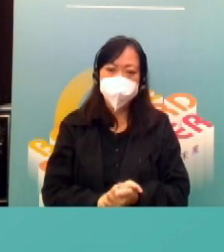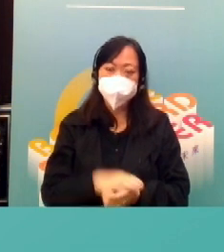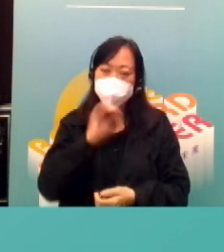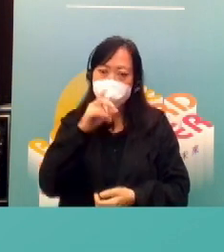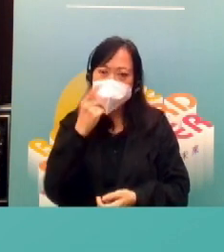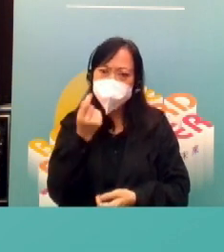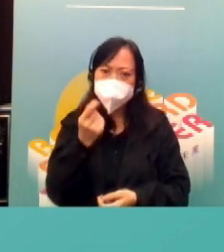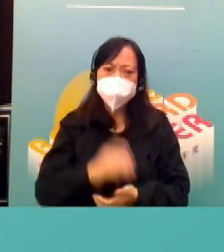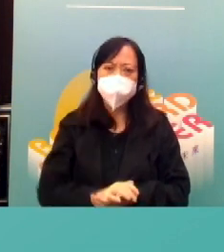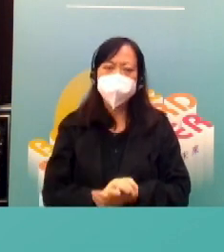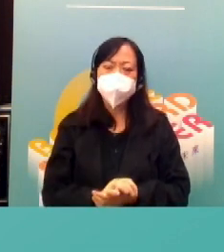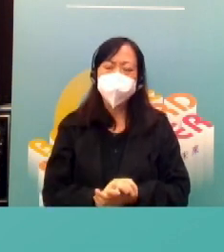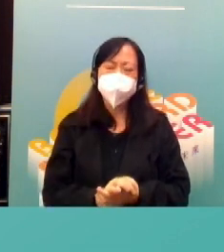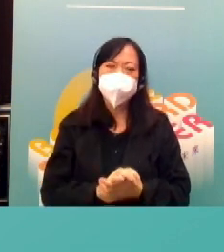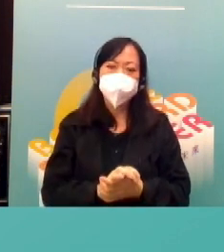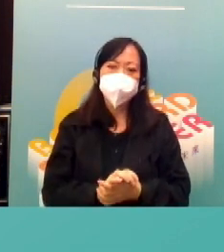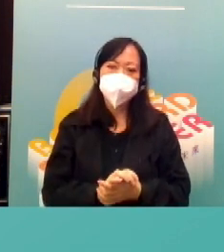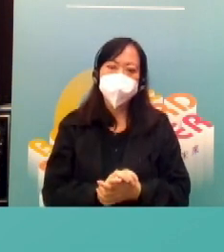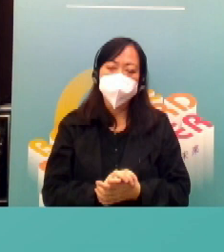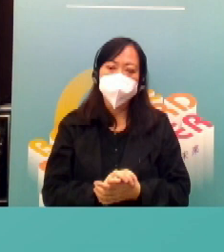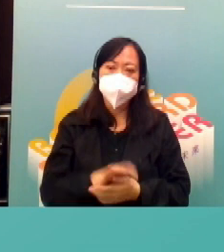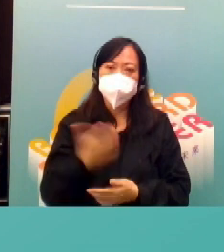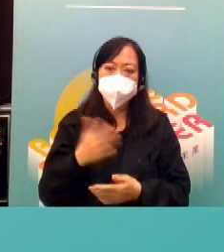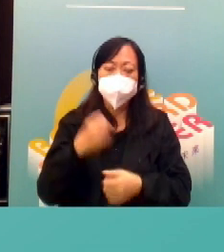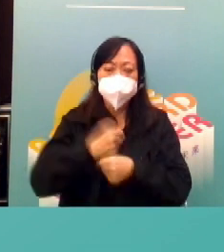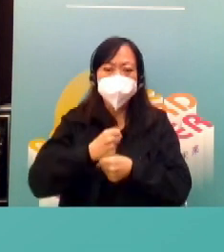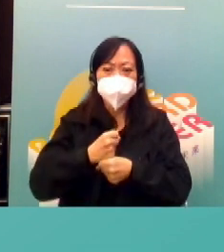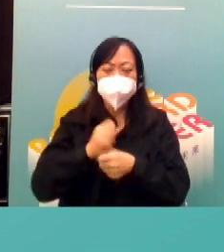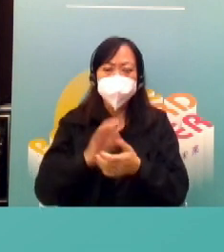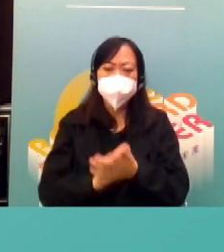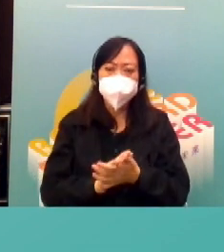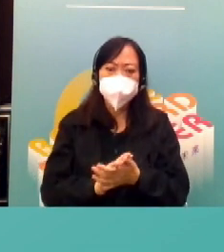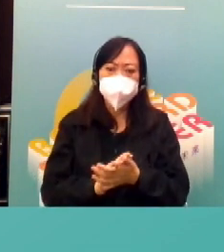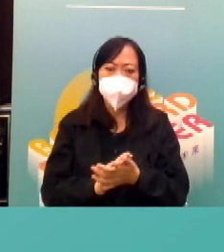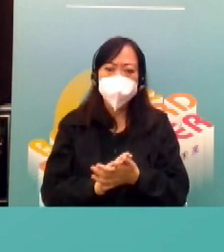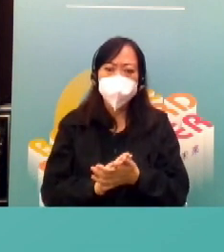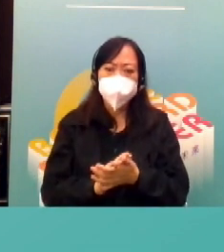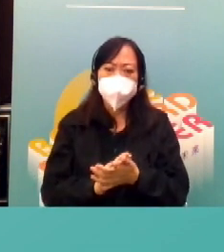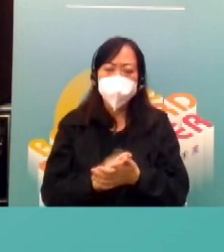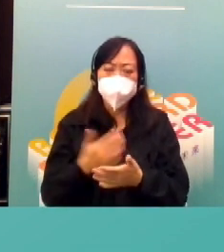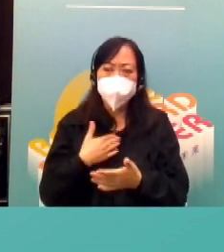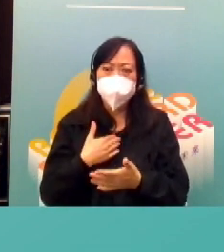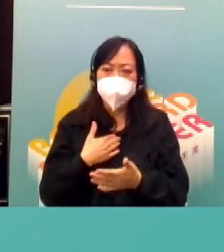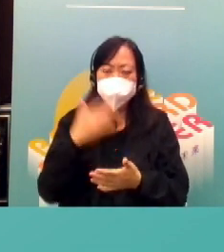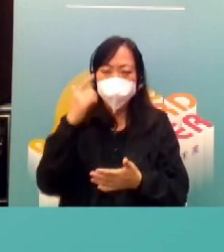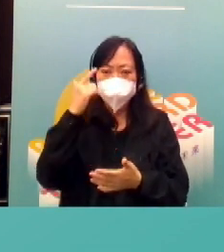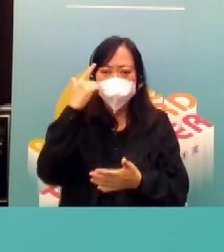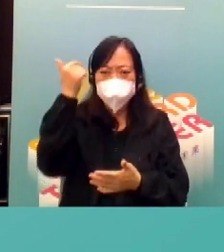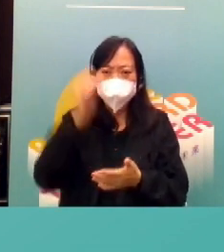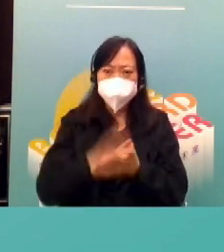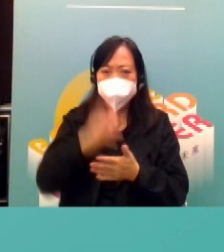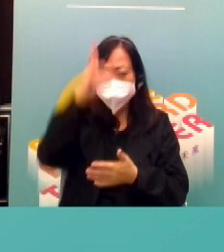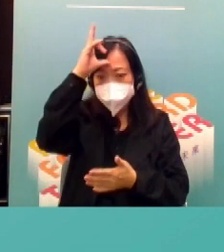kind of work we do. We work with governments not just to put strategies to promote enterprise, economic opportunity, but